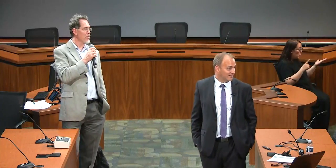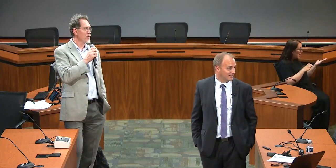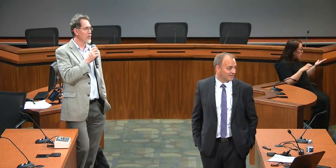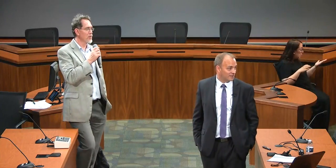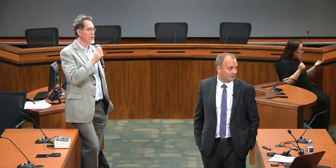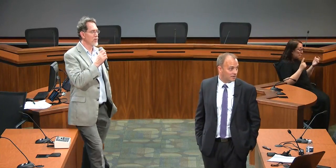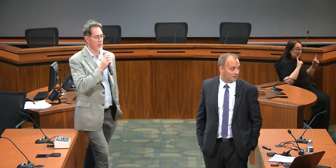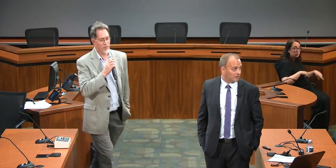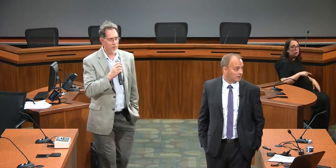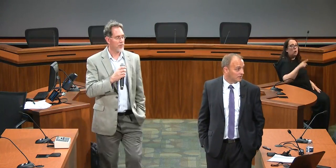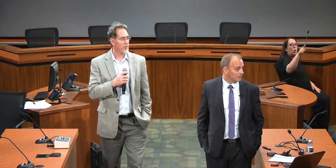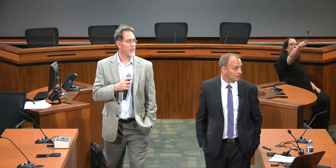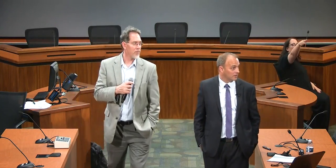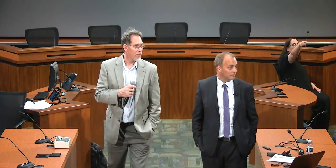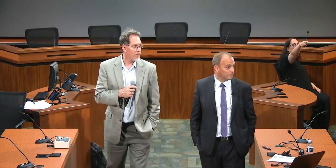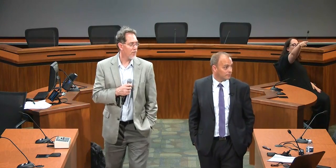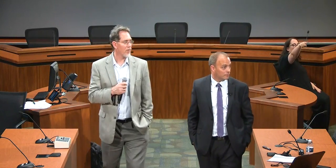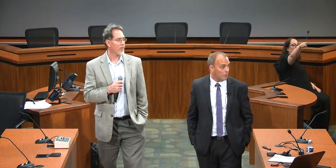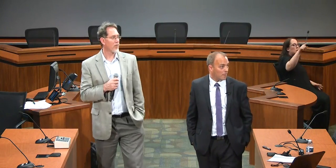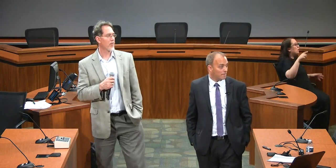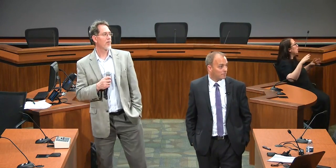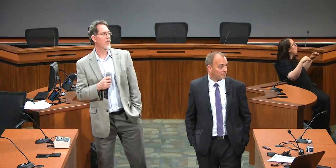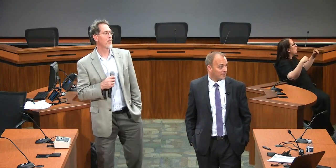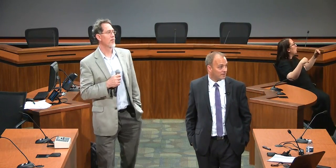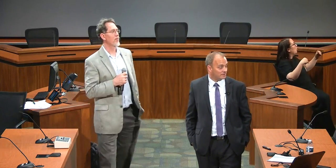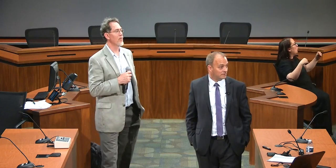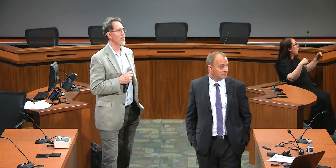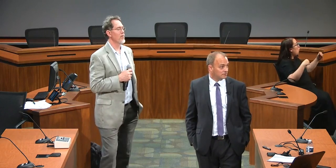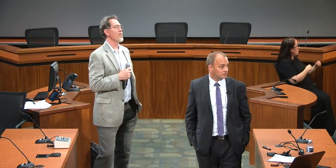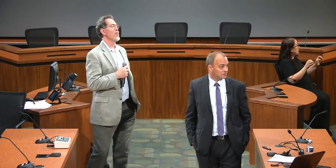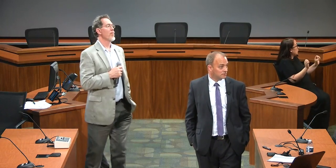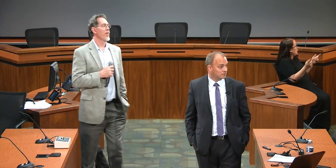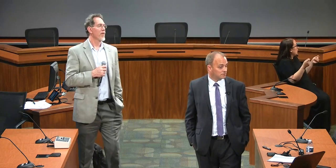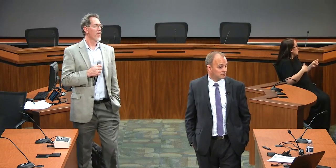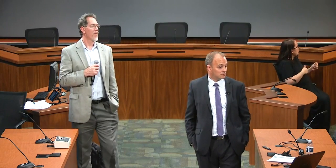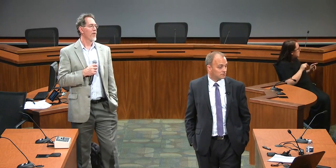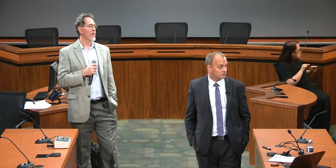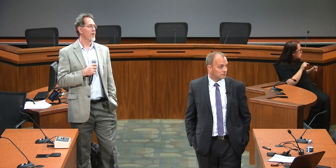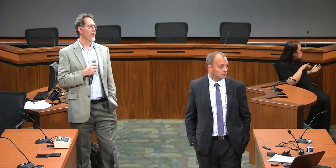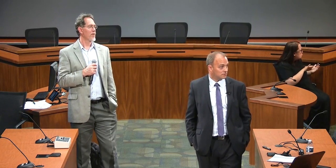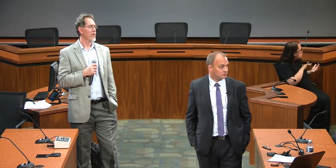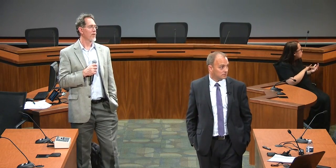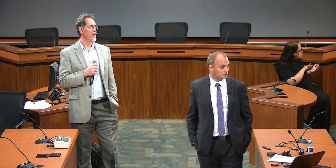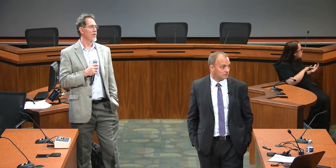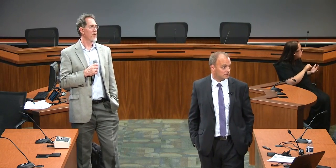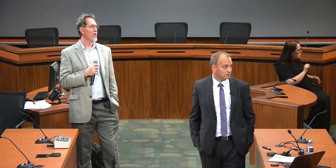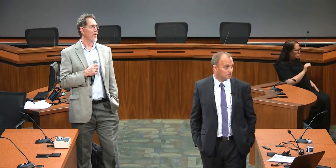about? I mean, the Office of Emergency Management has been looking at that part of our systems. Our stormwater management division is a part